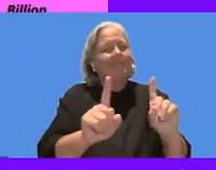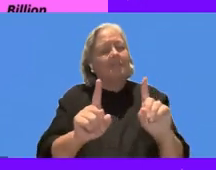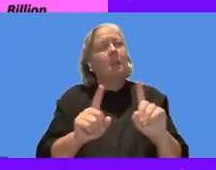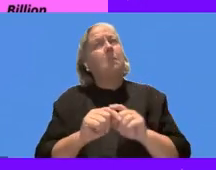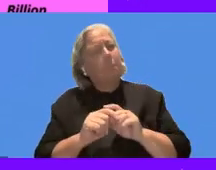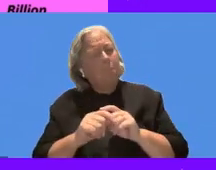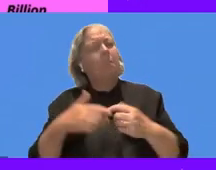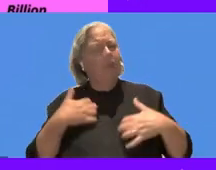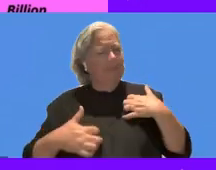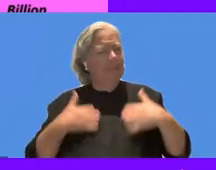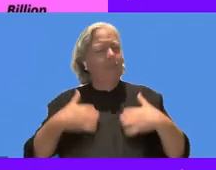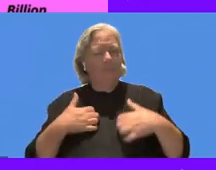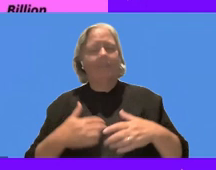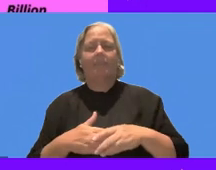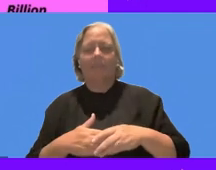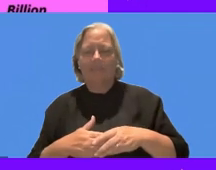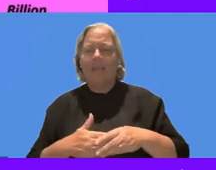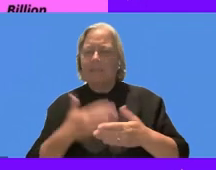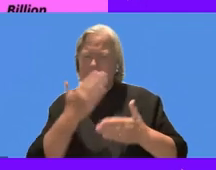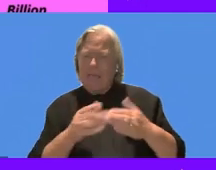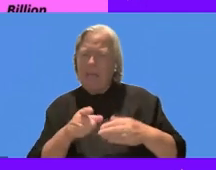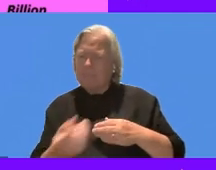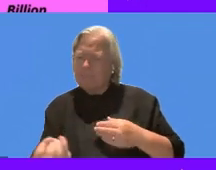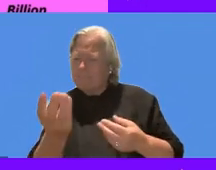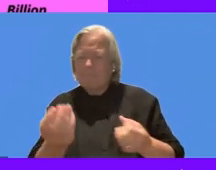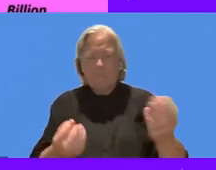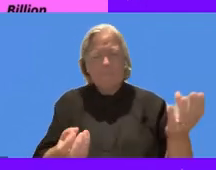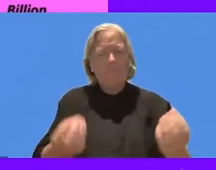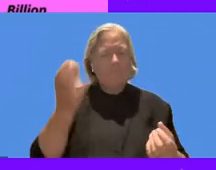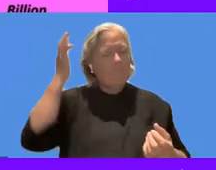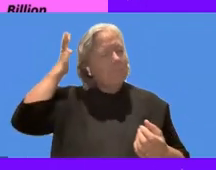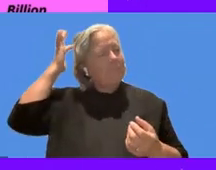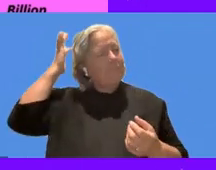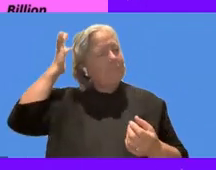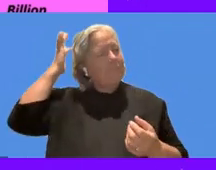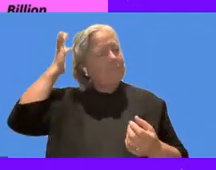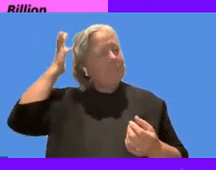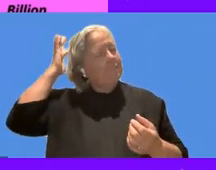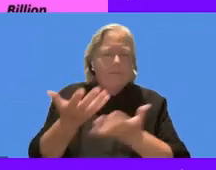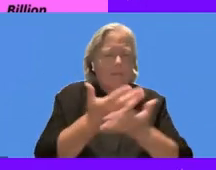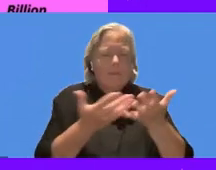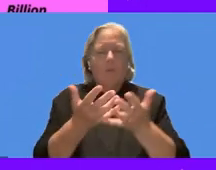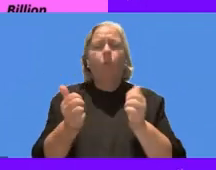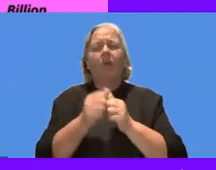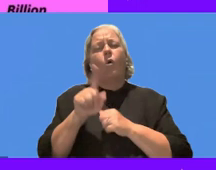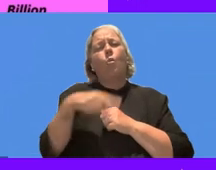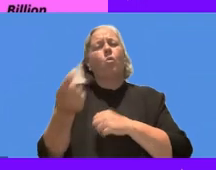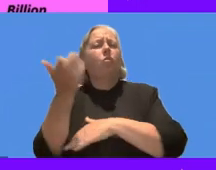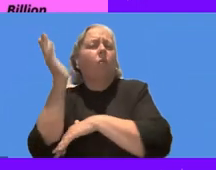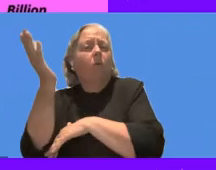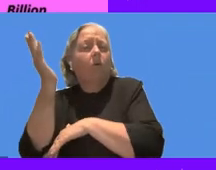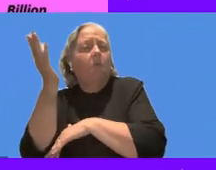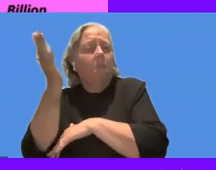are really going to come up as we move forward into conversation with our different speakers and hear a bit more about, you know,